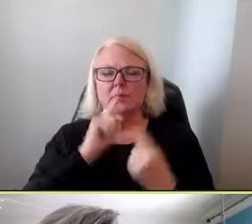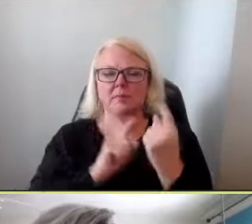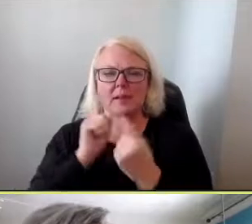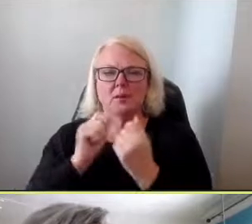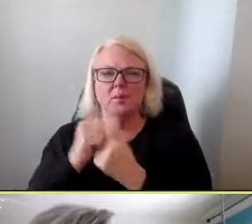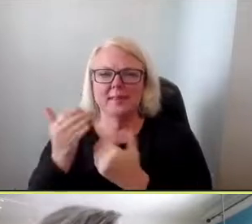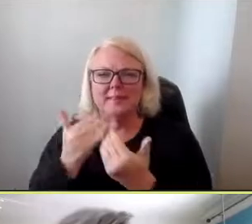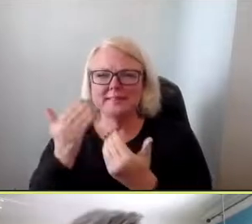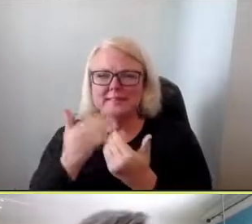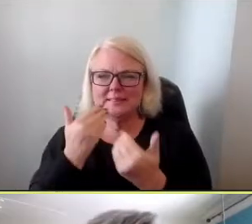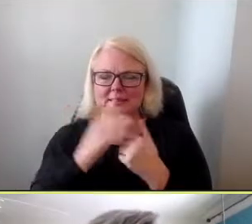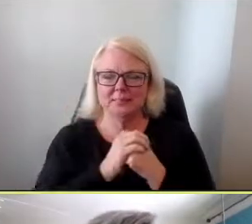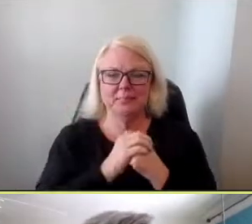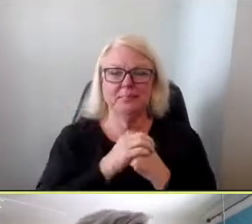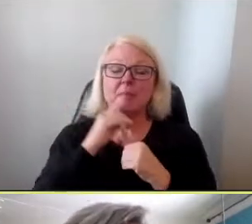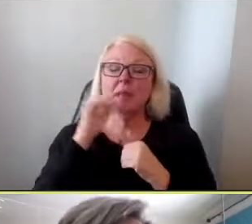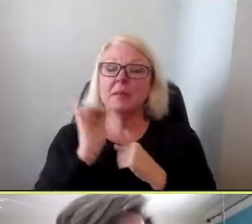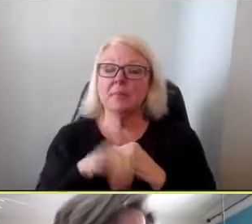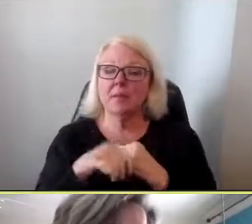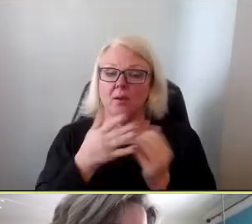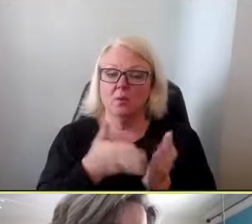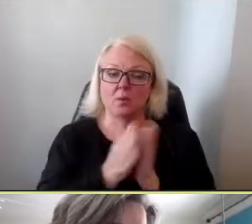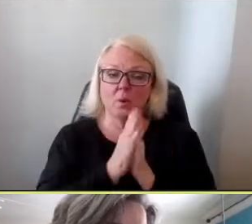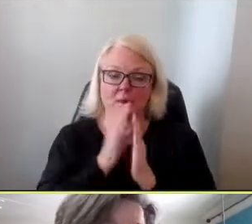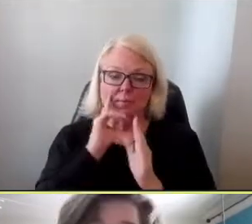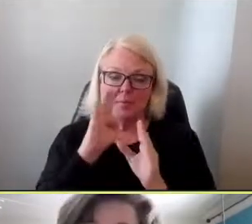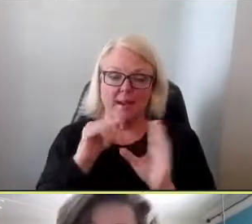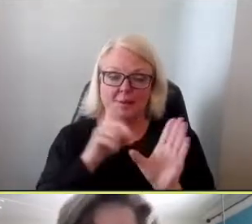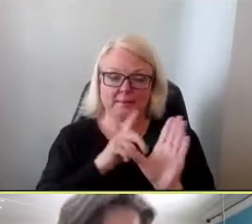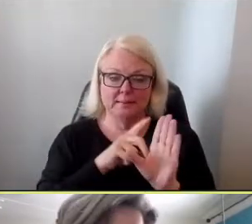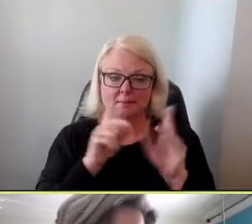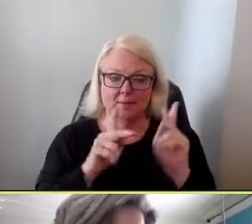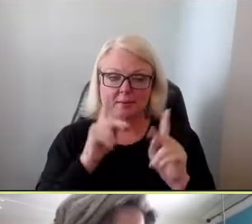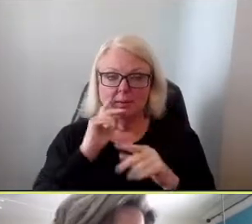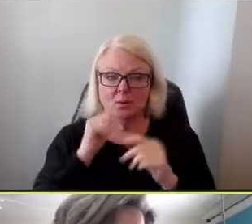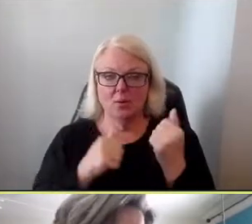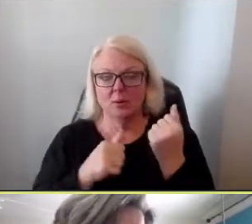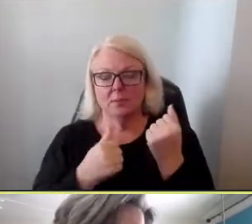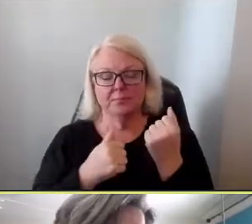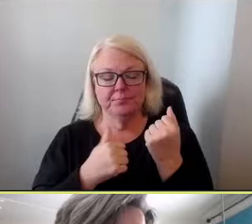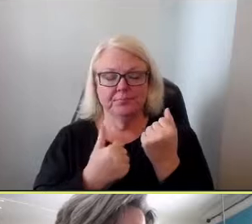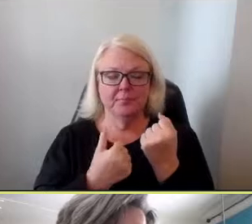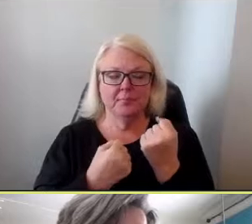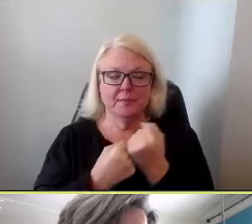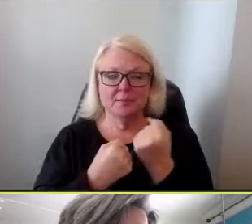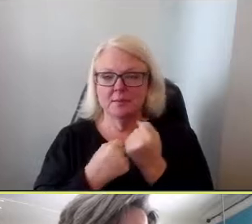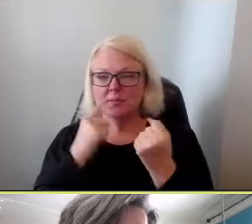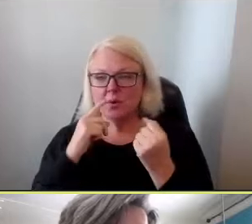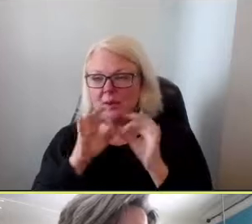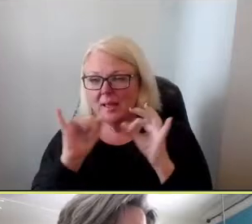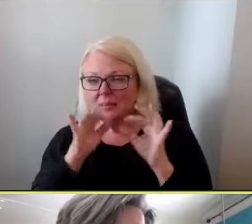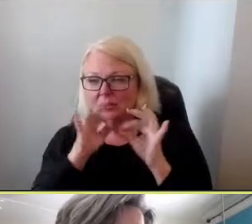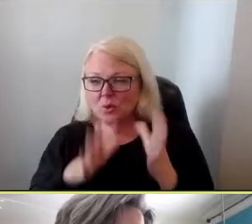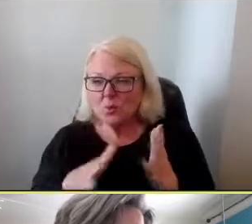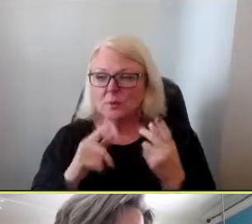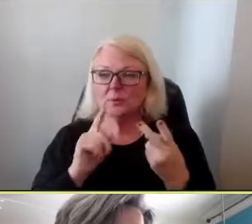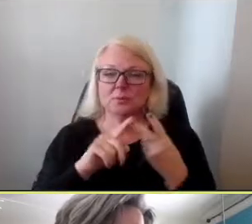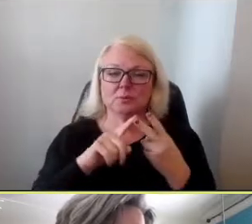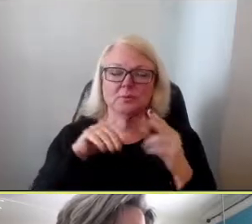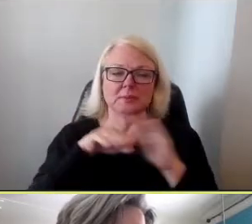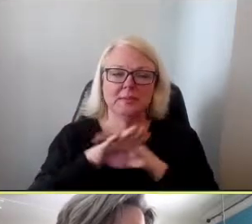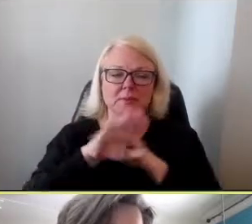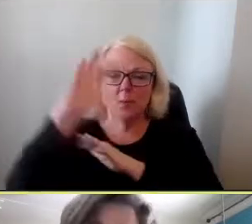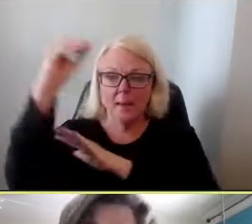ease. Therefore, requests by disabled people for aids to interaction, such as interpreters, accessible